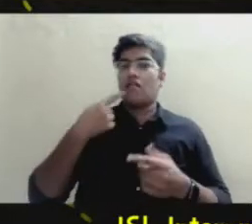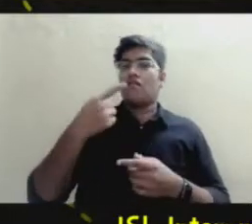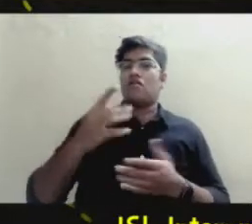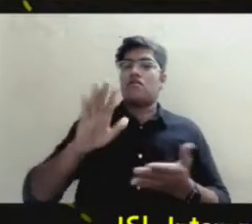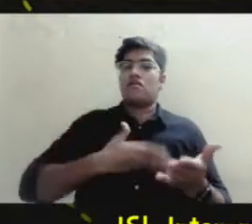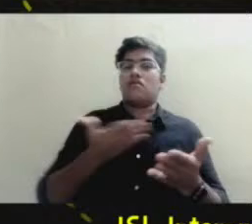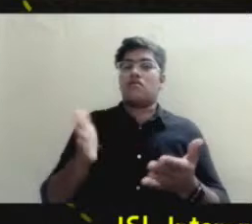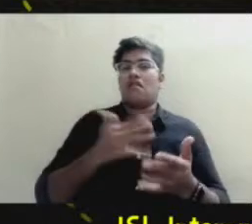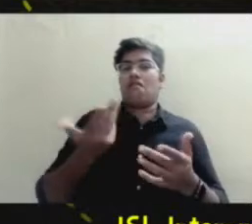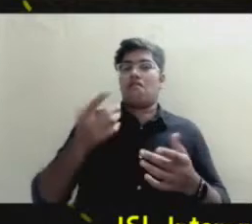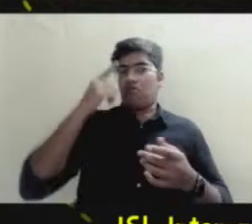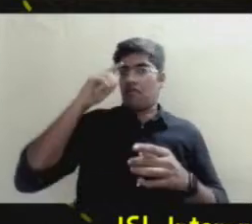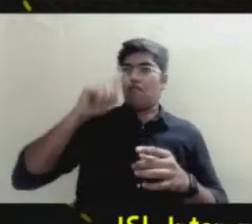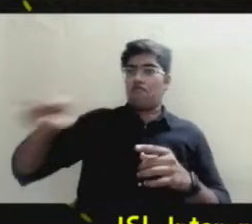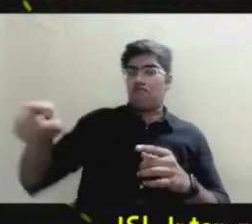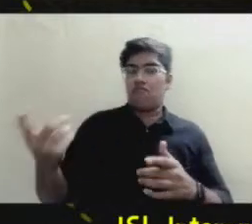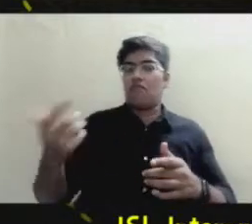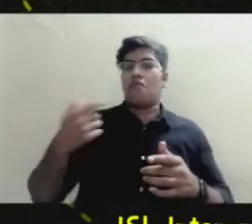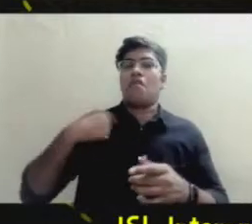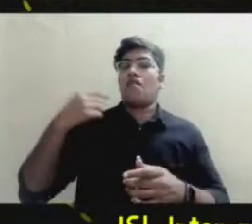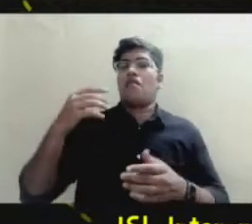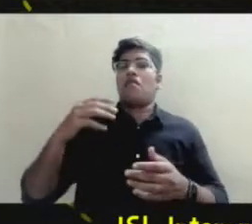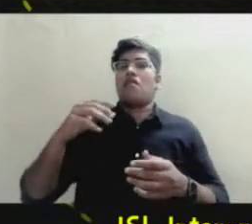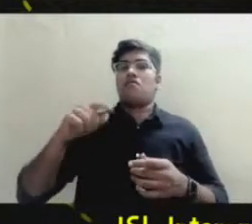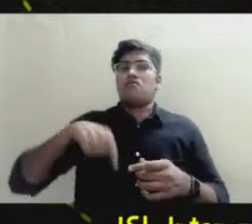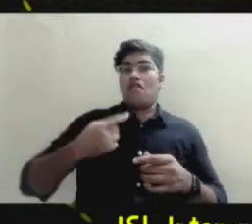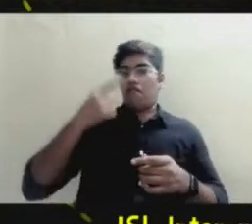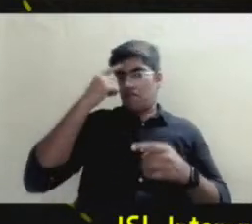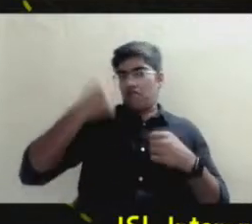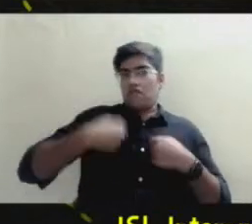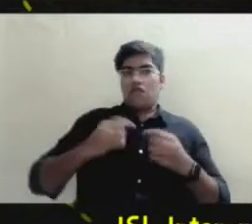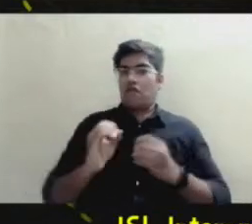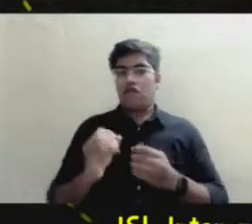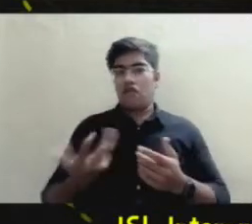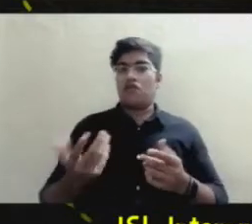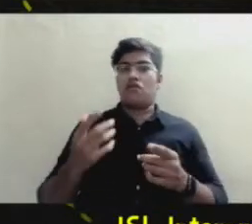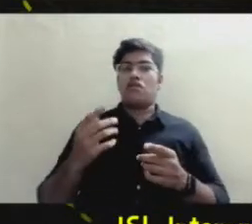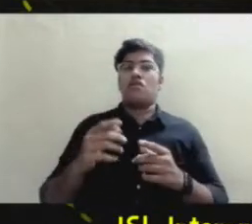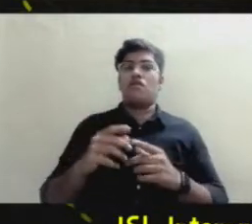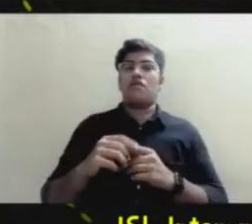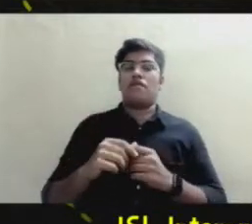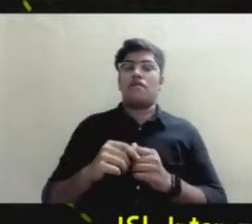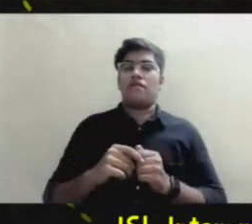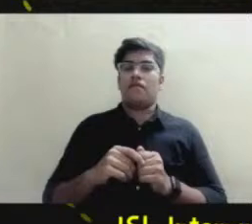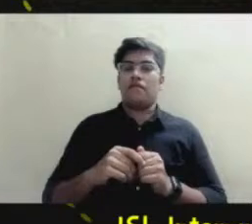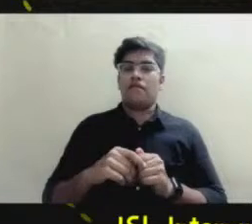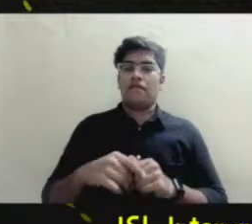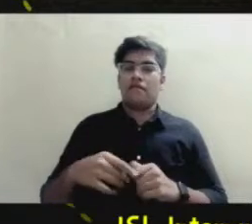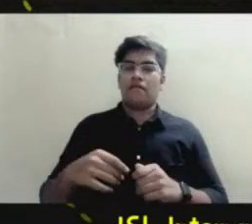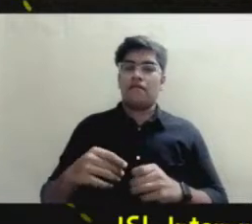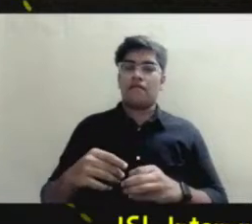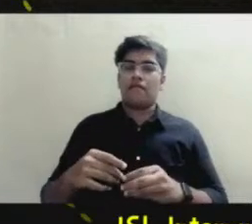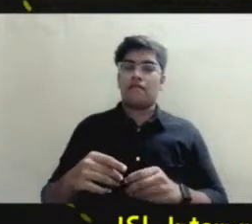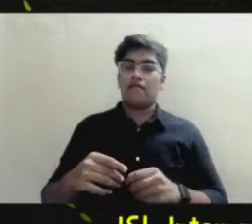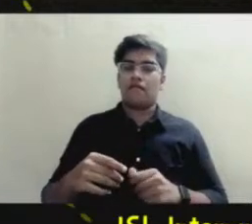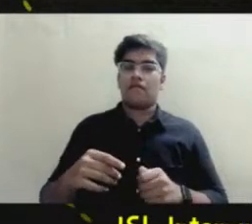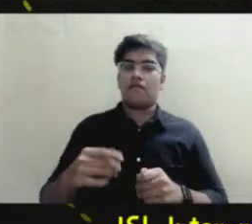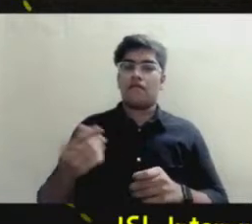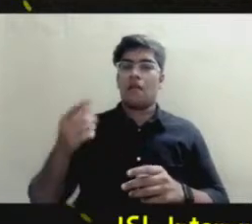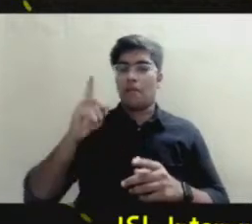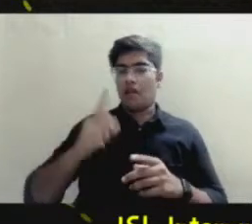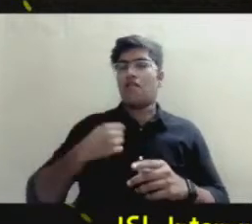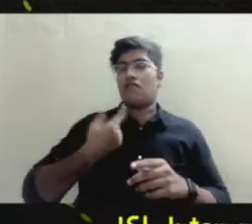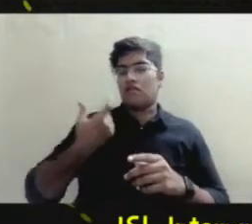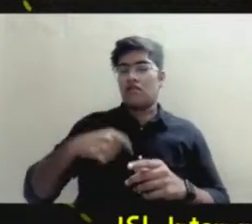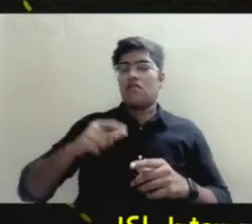of abandon, or that I'm not self-conscious and demure on stage. But I do try and